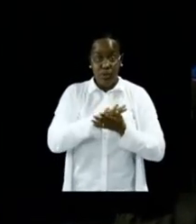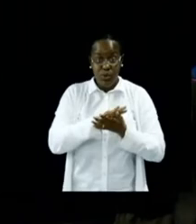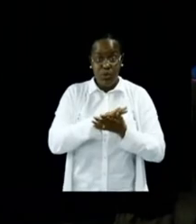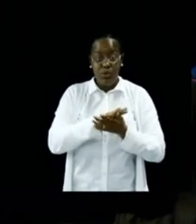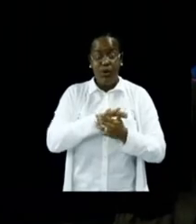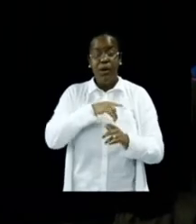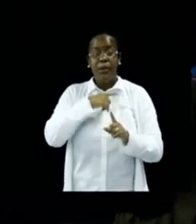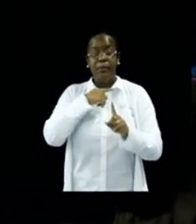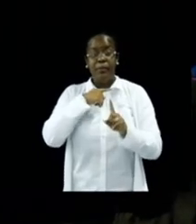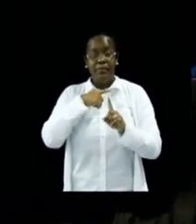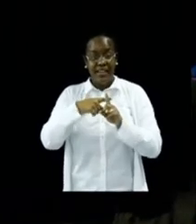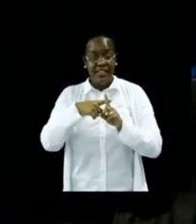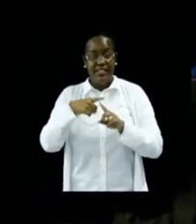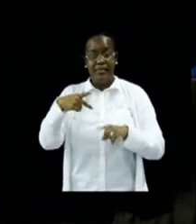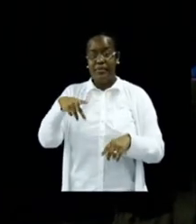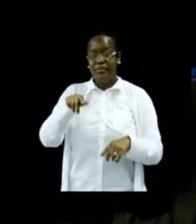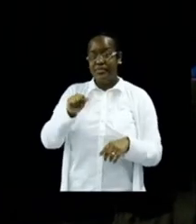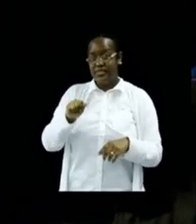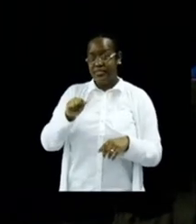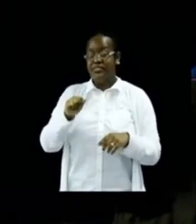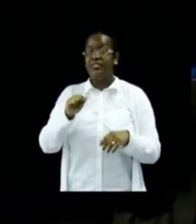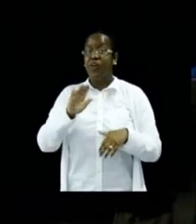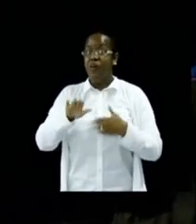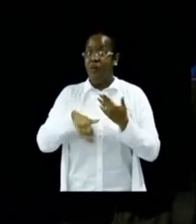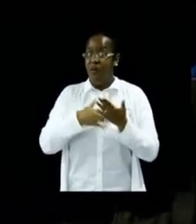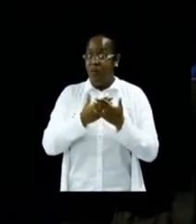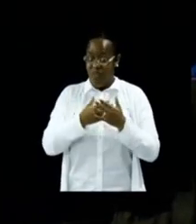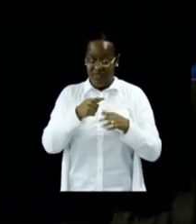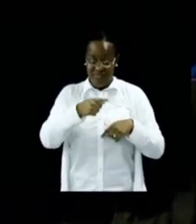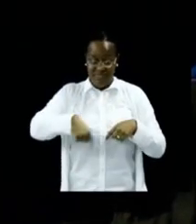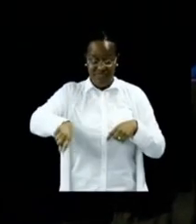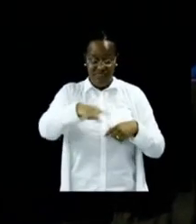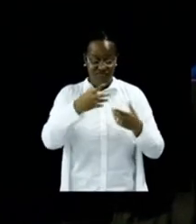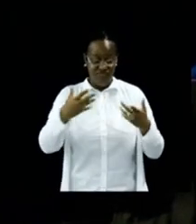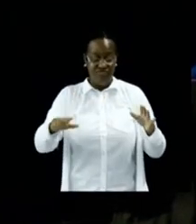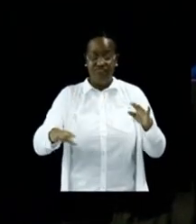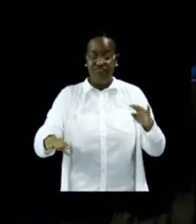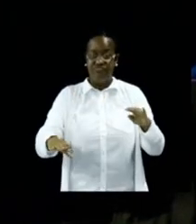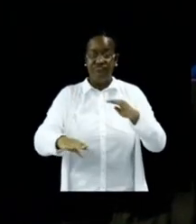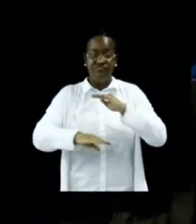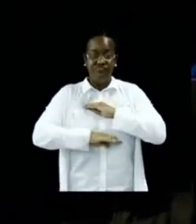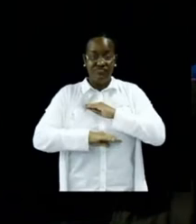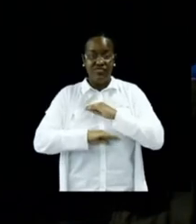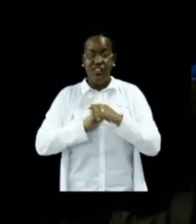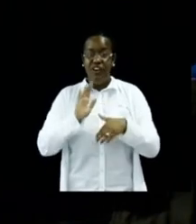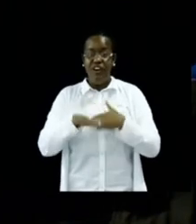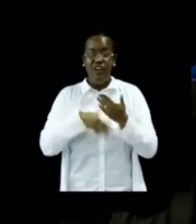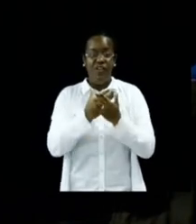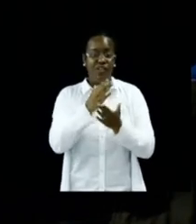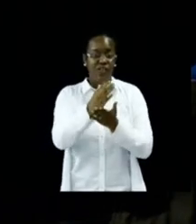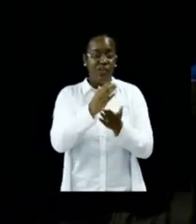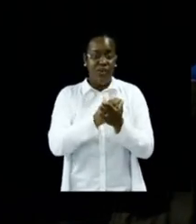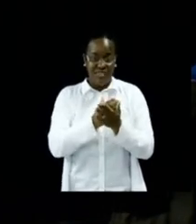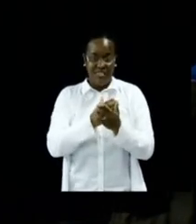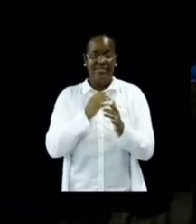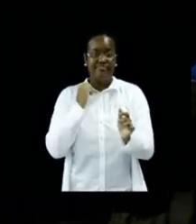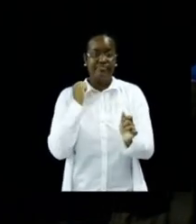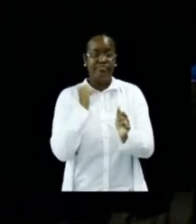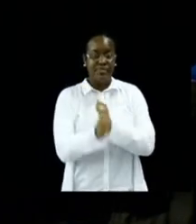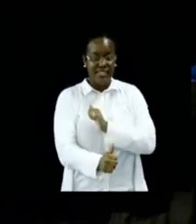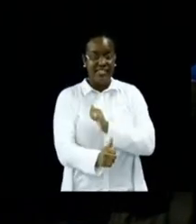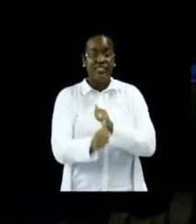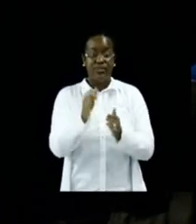Mickey Leland School of Public Affairs, these candidates have successfully completed all of their course of studies